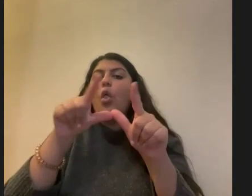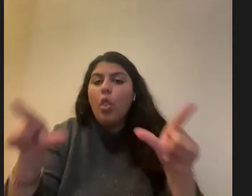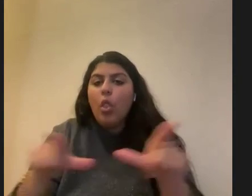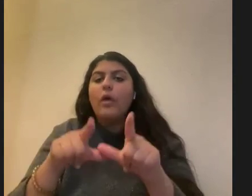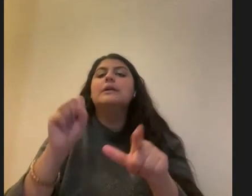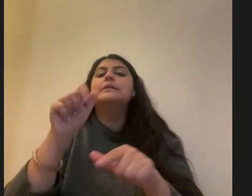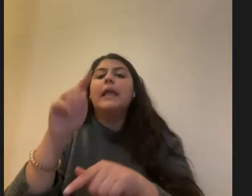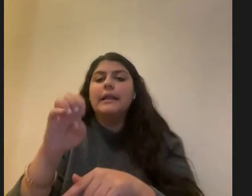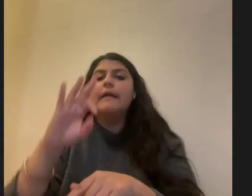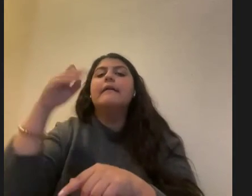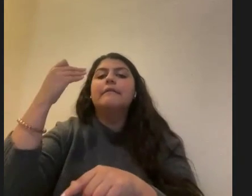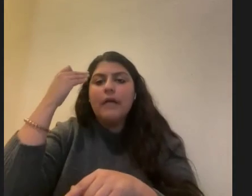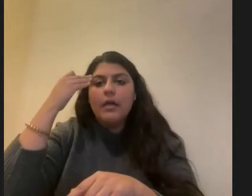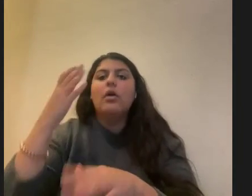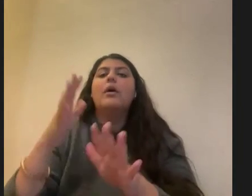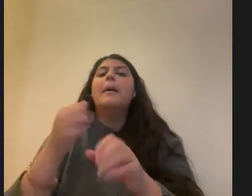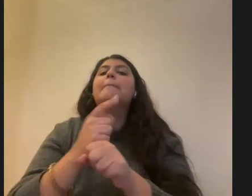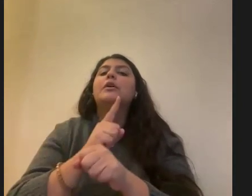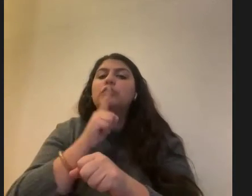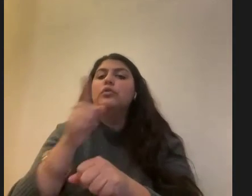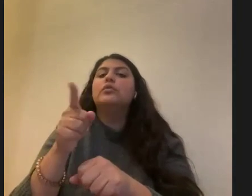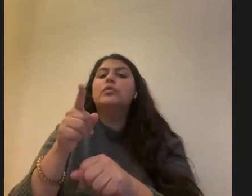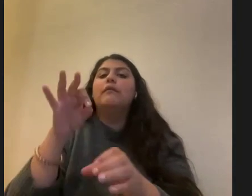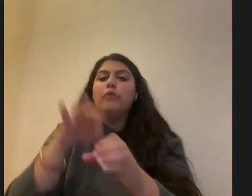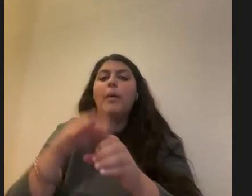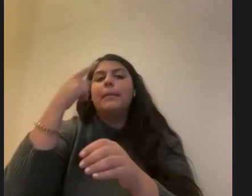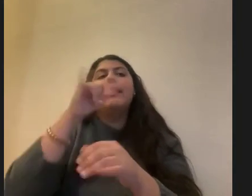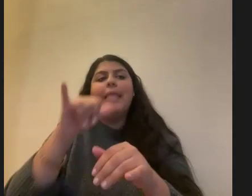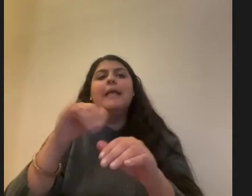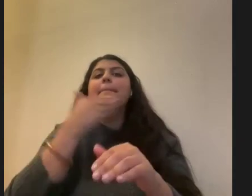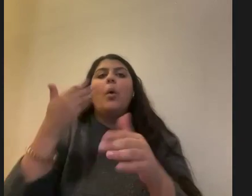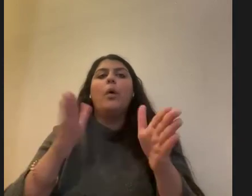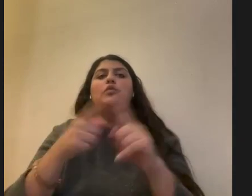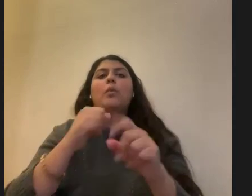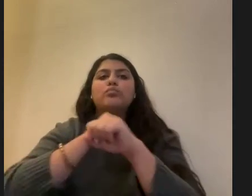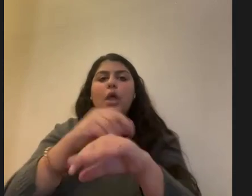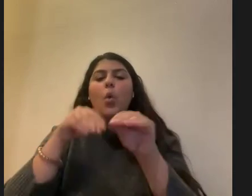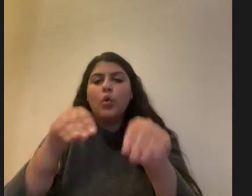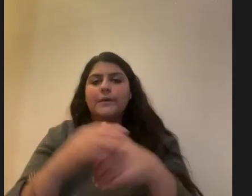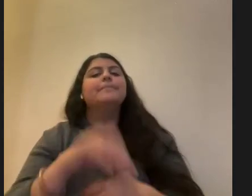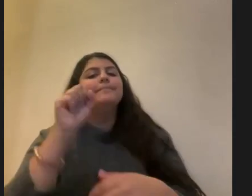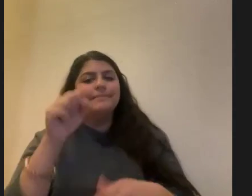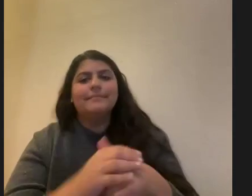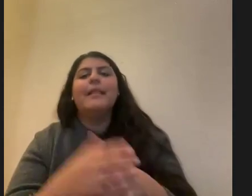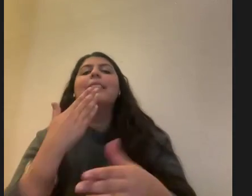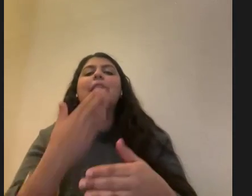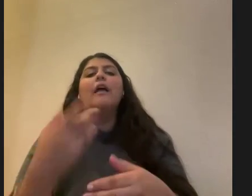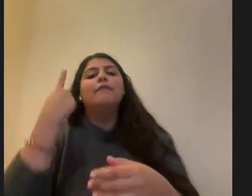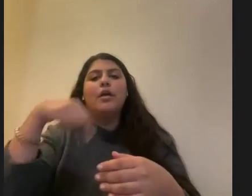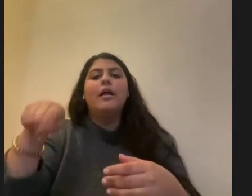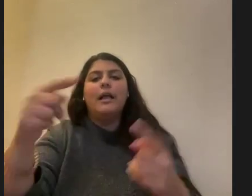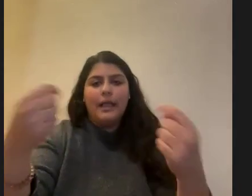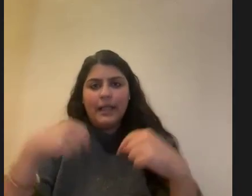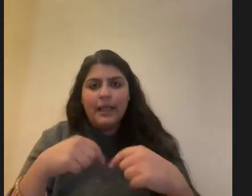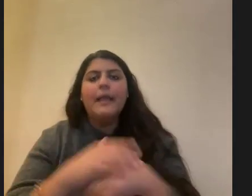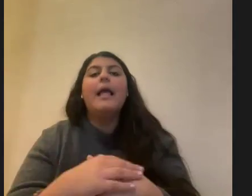you really care about our oceans, voting is the way that we're going to be able to protect them. Sweet. So important. That's Thank you all about for coming. This was the last session